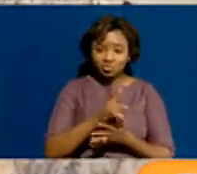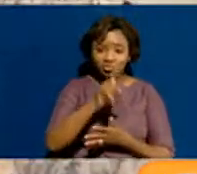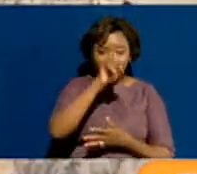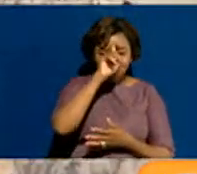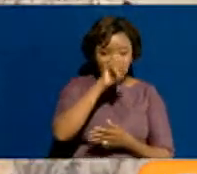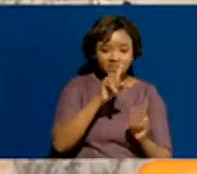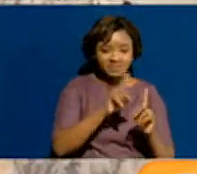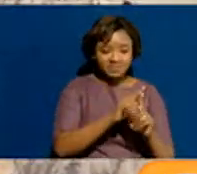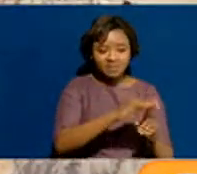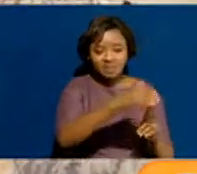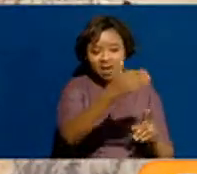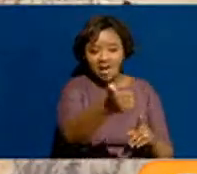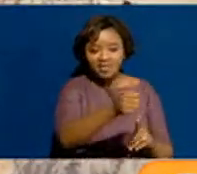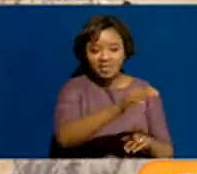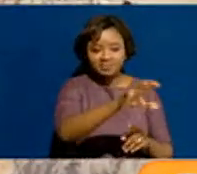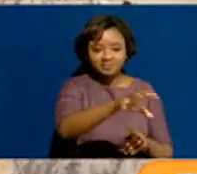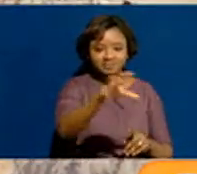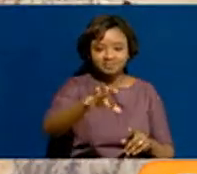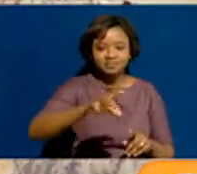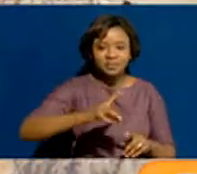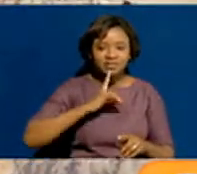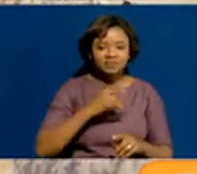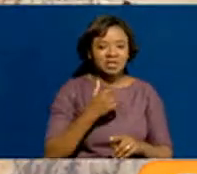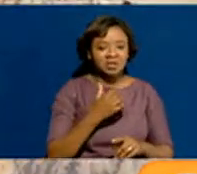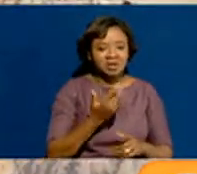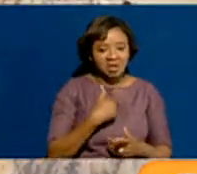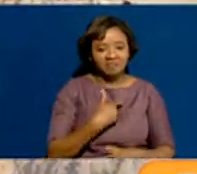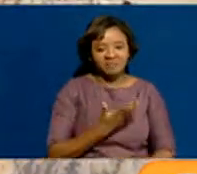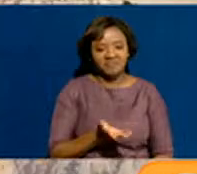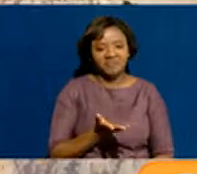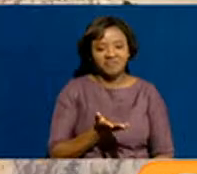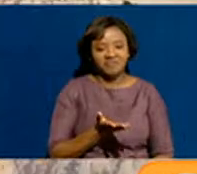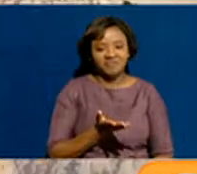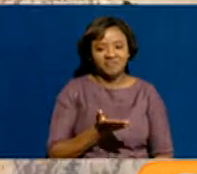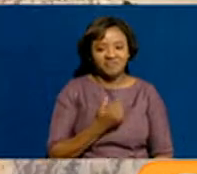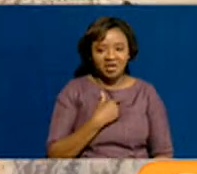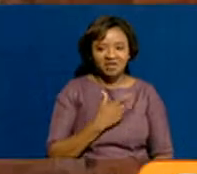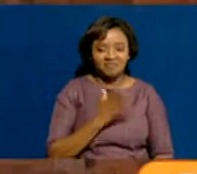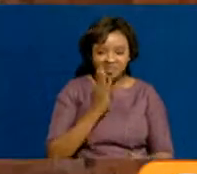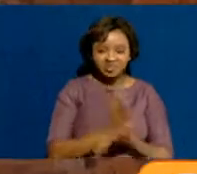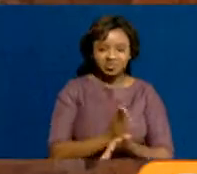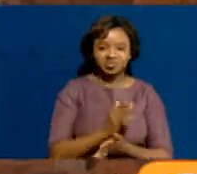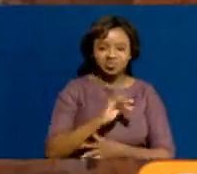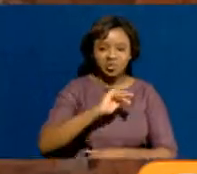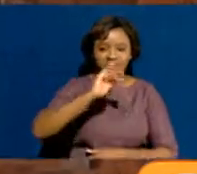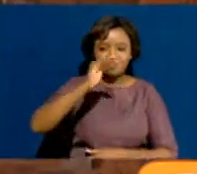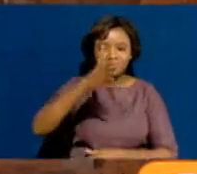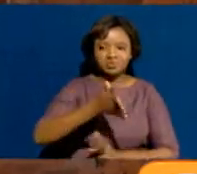neighbor Saudi Arabia both claim to host the real Mountain of God.